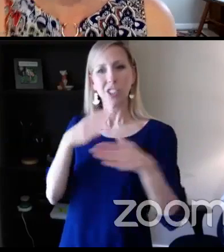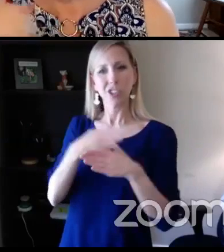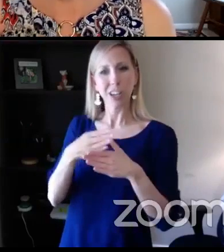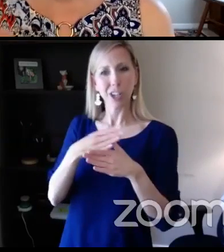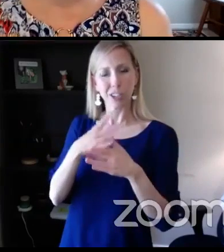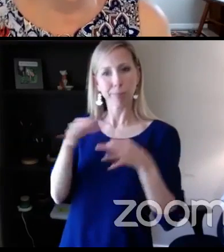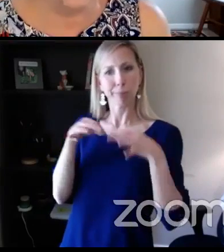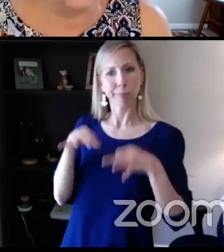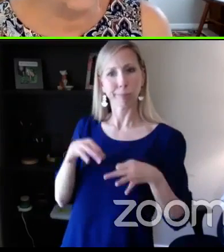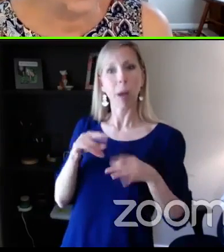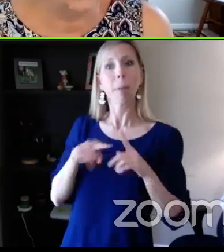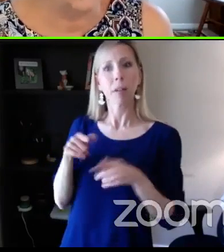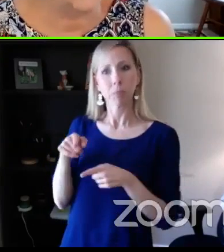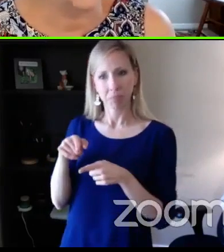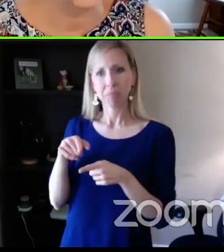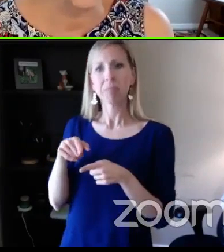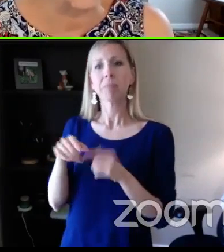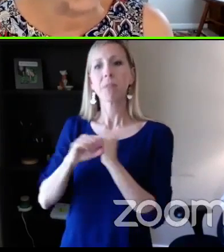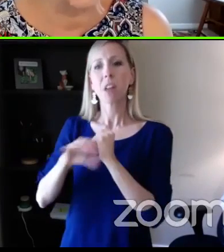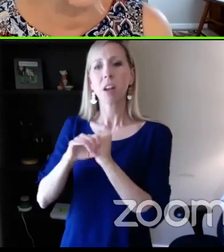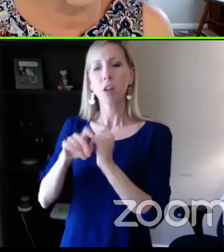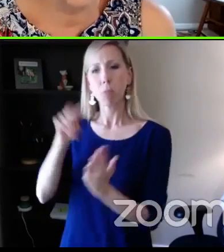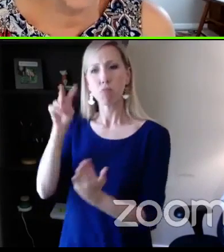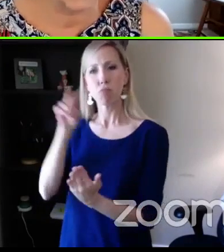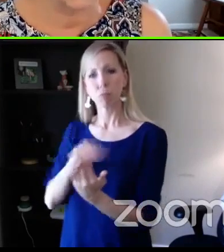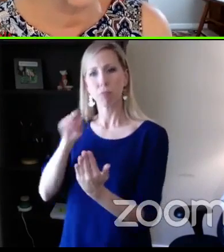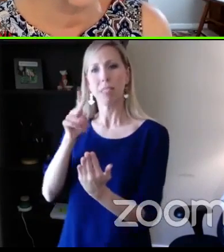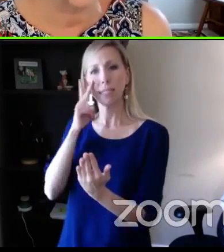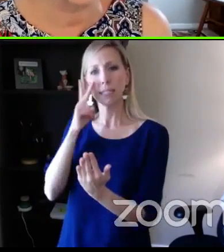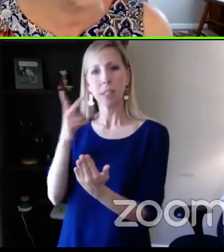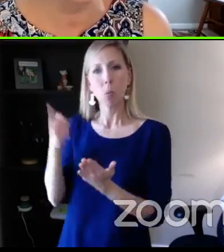good take along and use as a reminder to